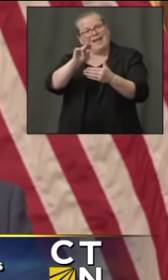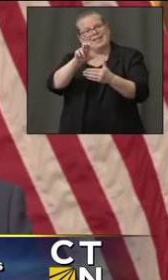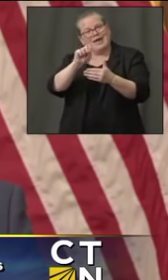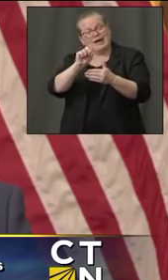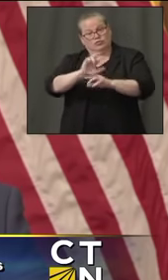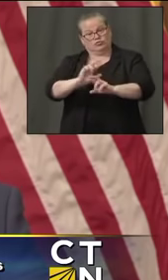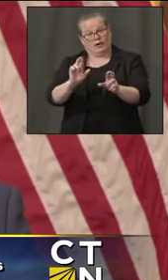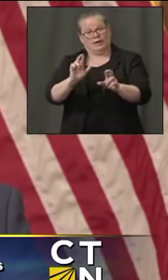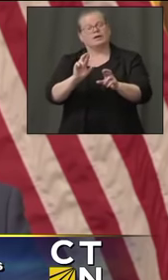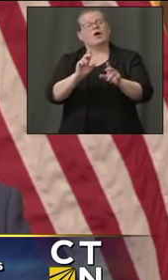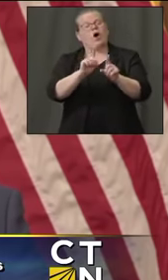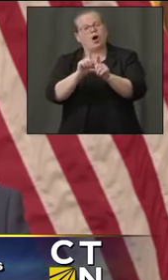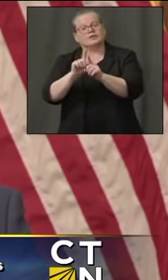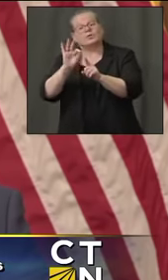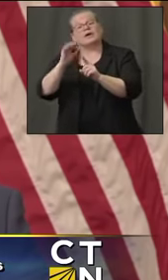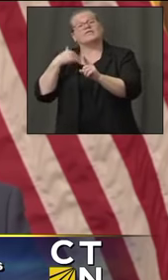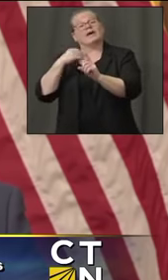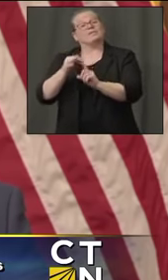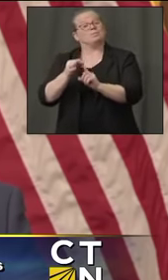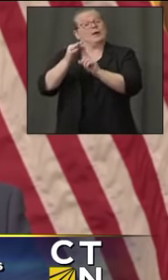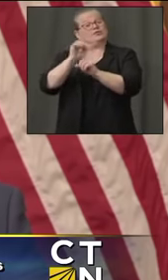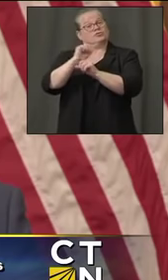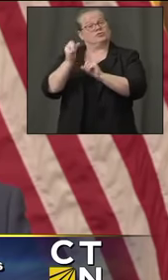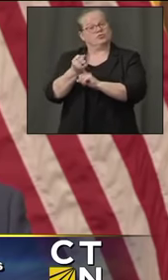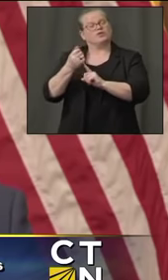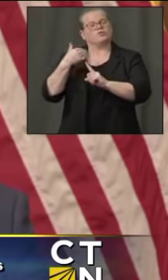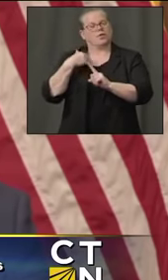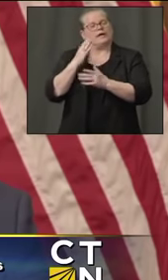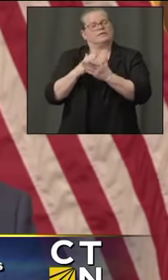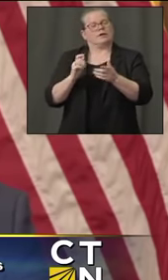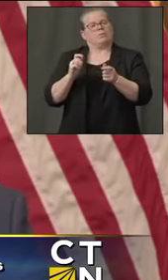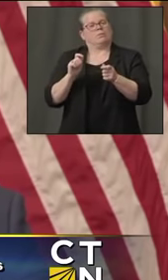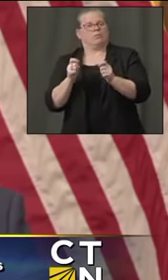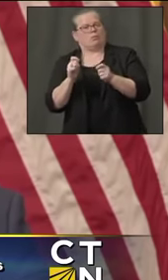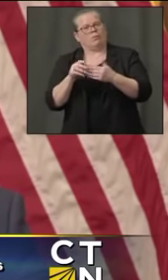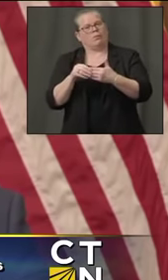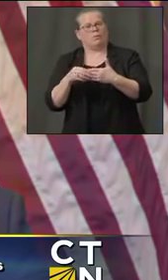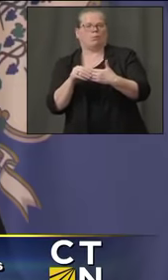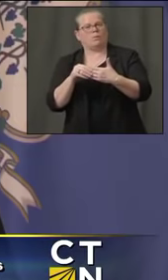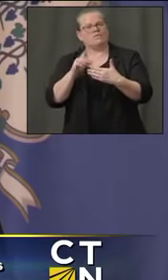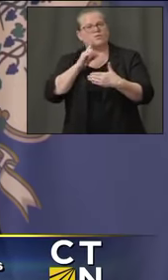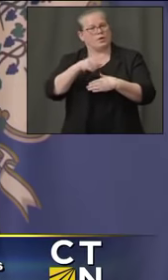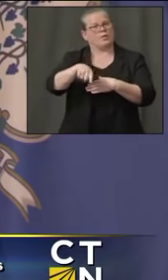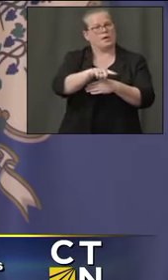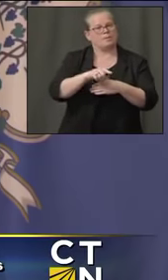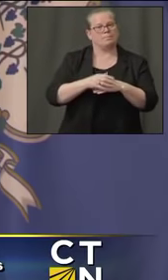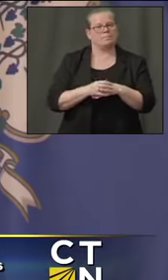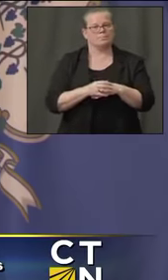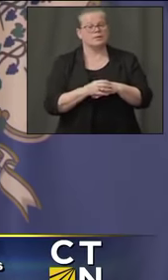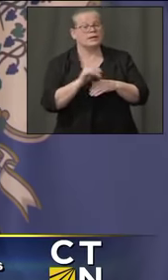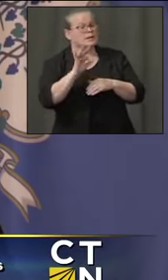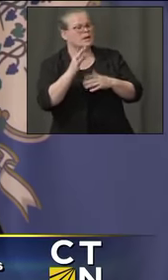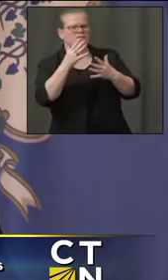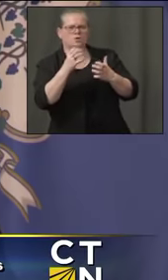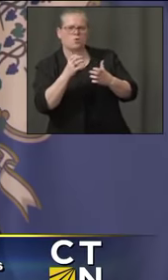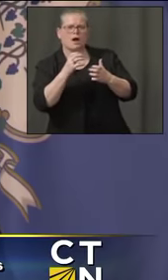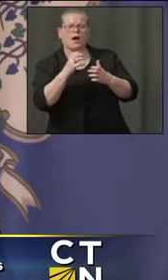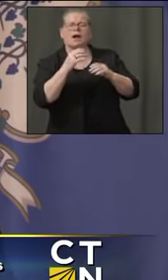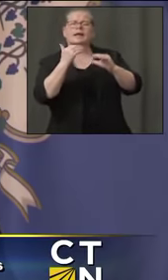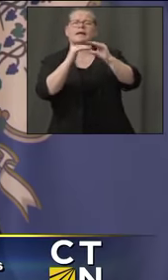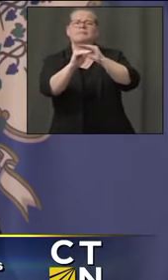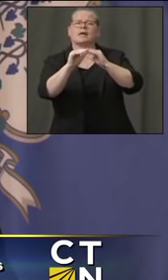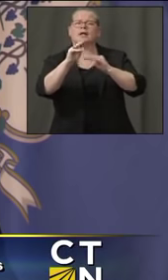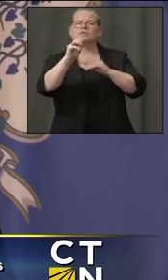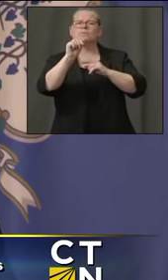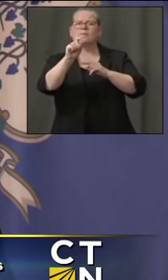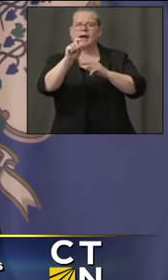upon particular situations. If you want, send the email to Max so we can answer specifically your question about